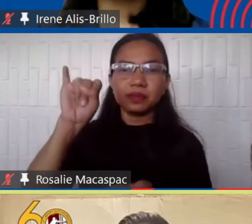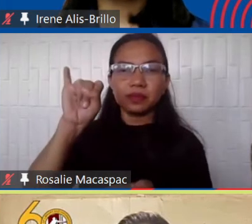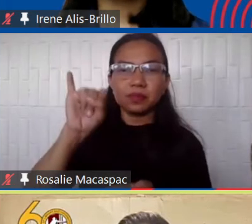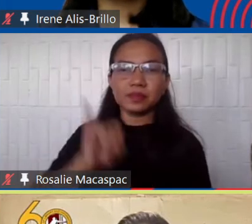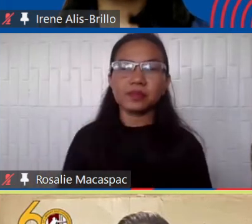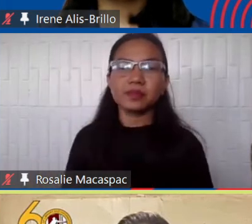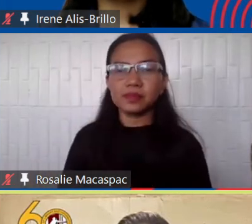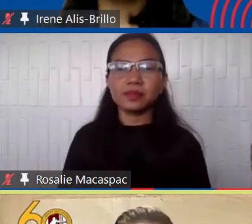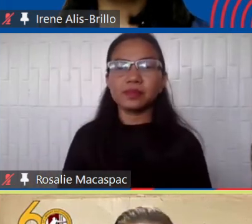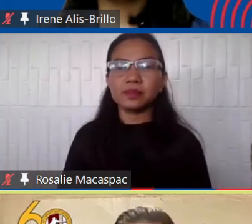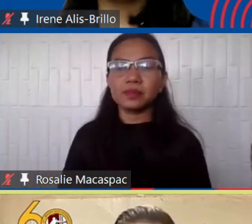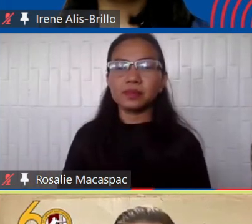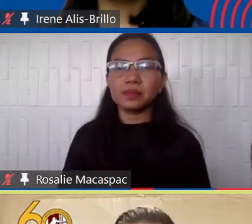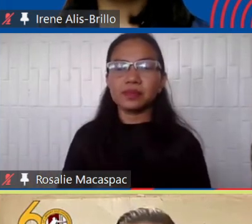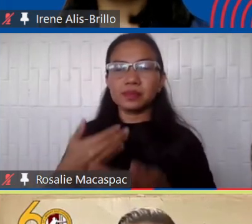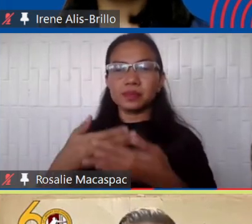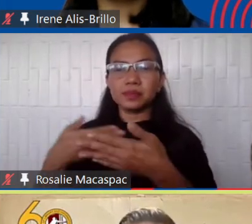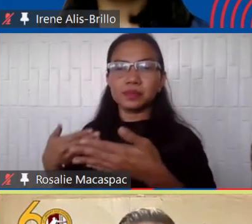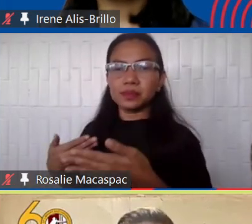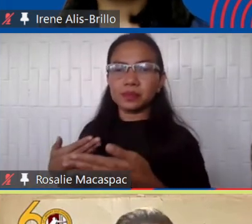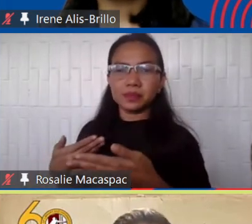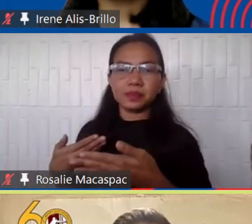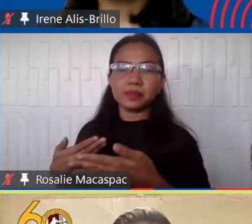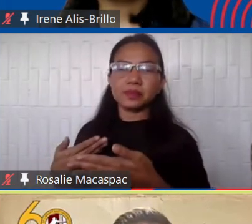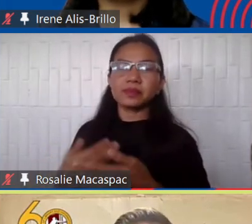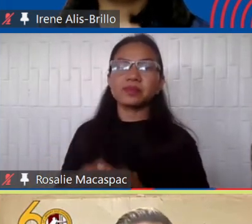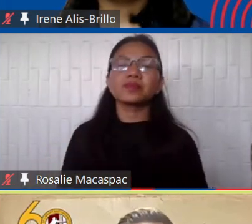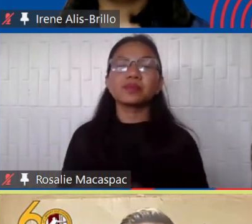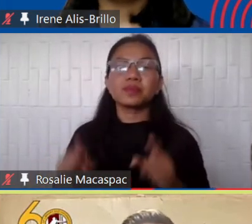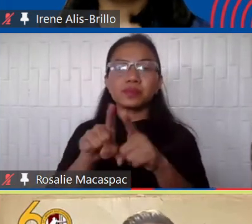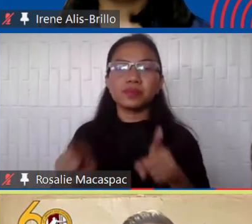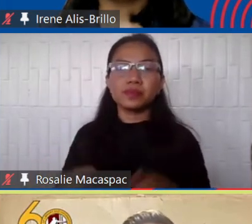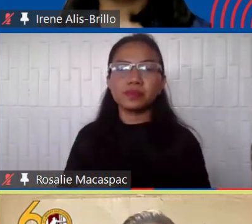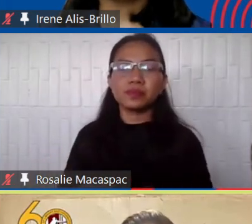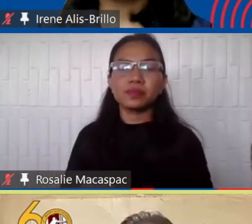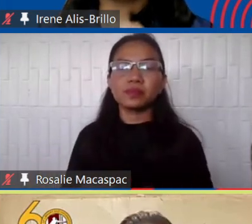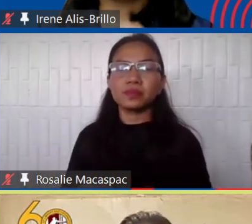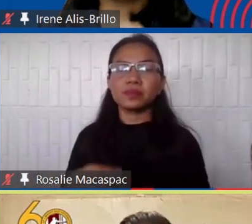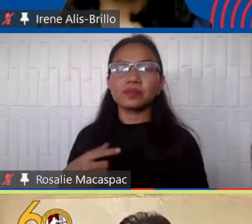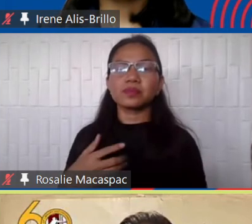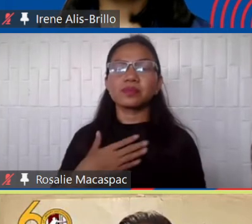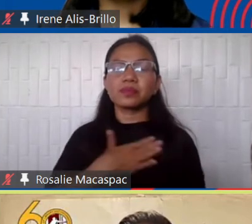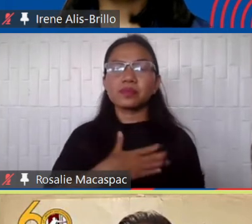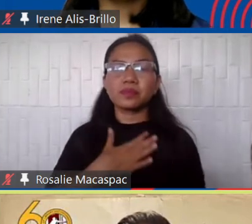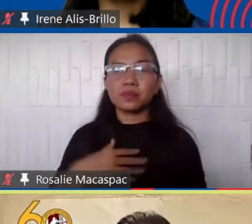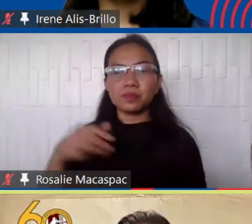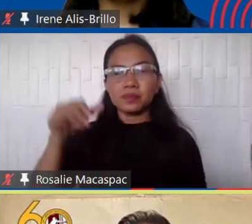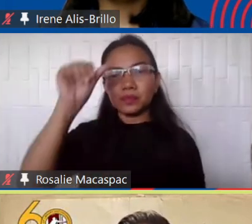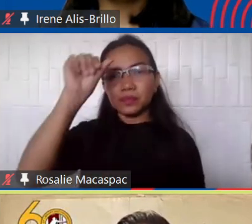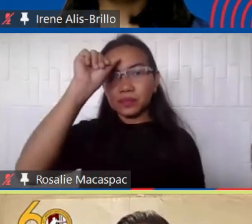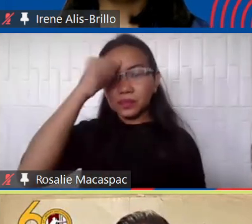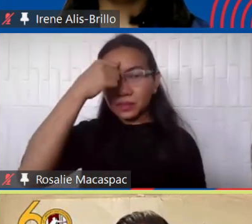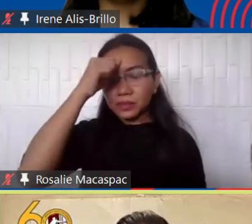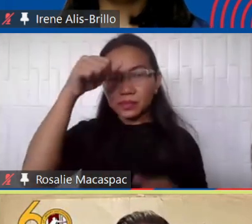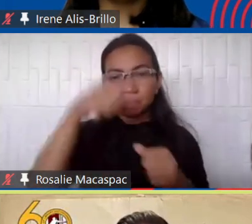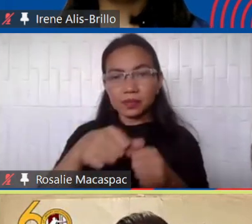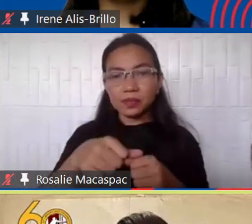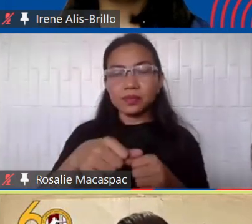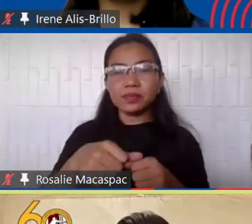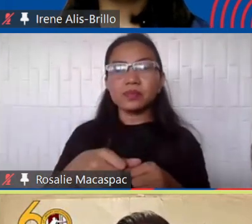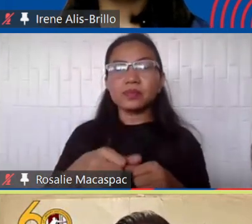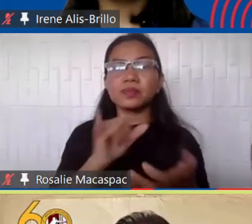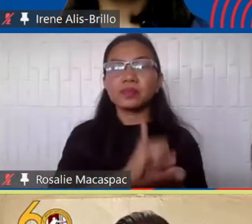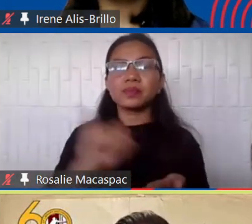But before, but also, I would like to reiterate that institutions, especially